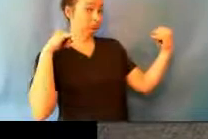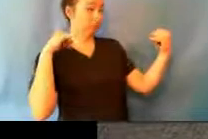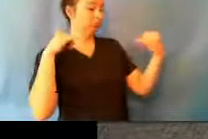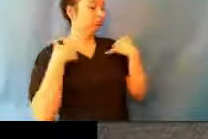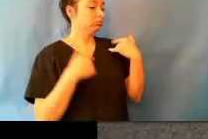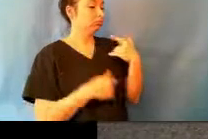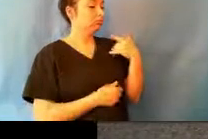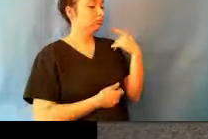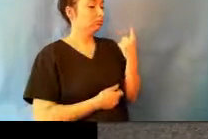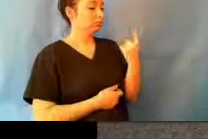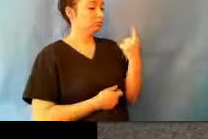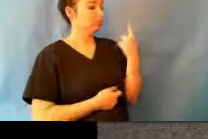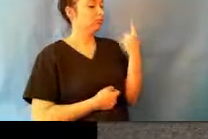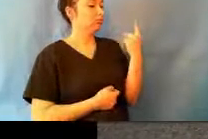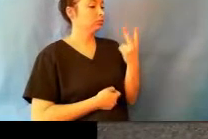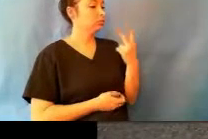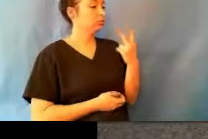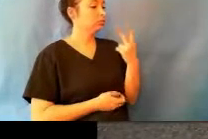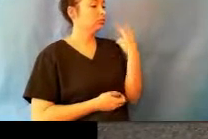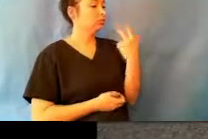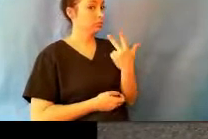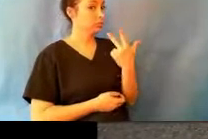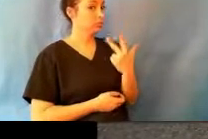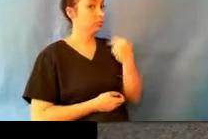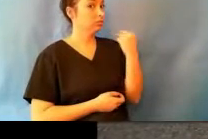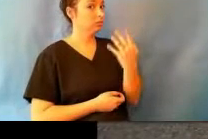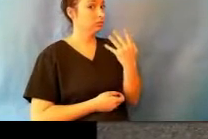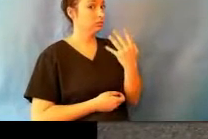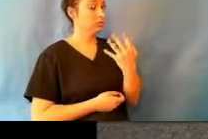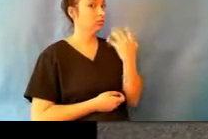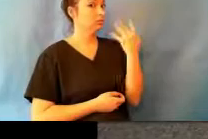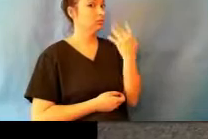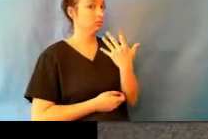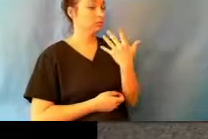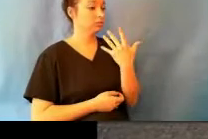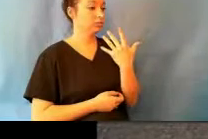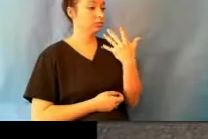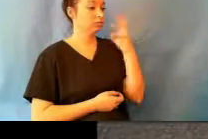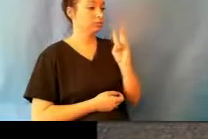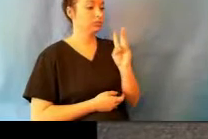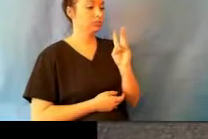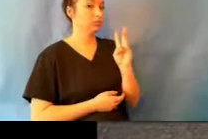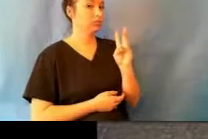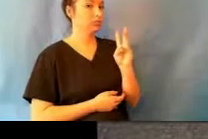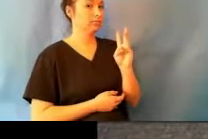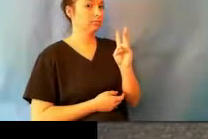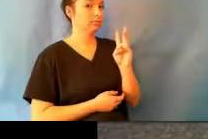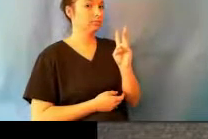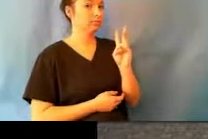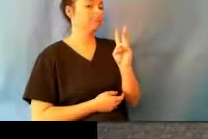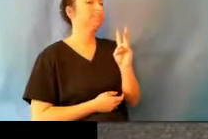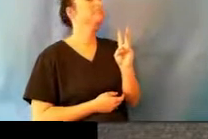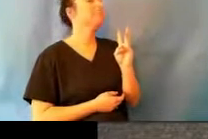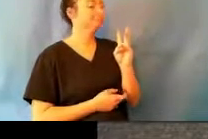stops. So let's count. 1, 2, 3, 4, 5, 6. She